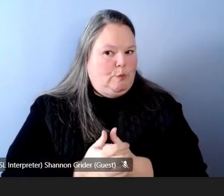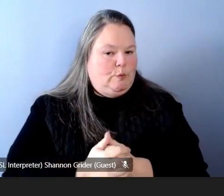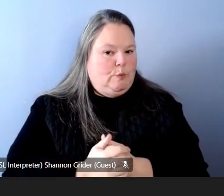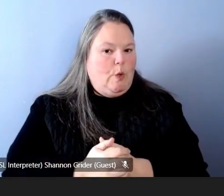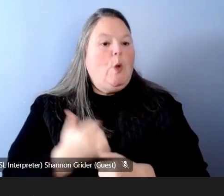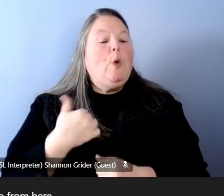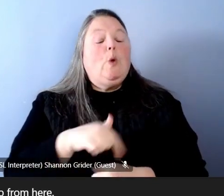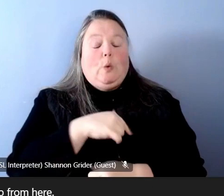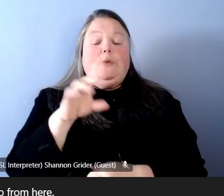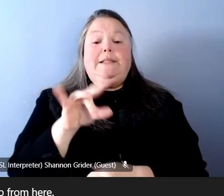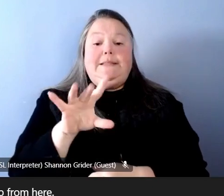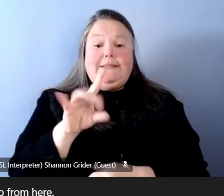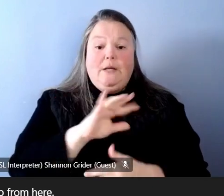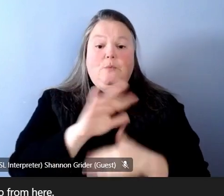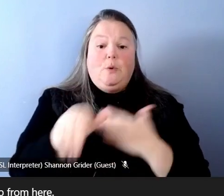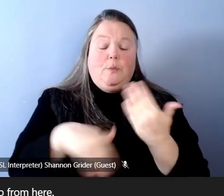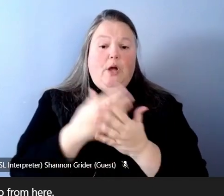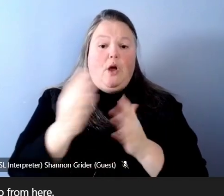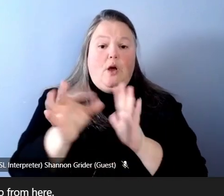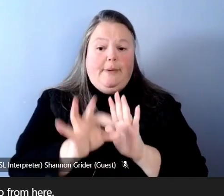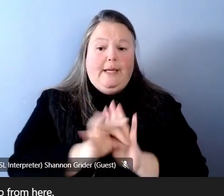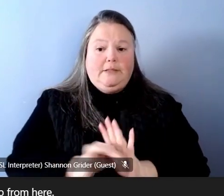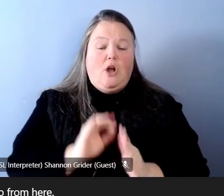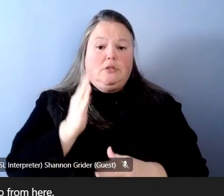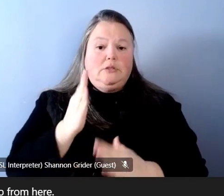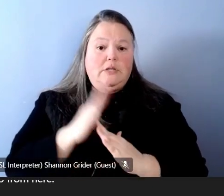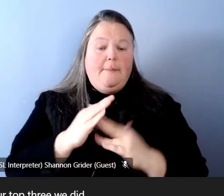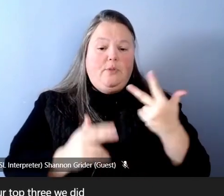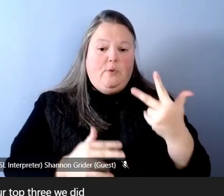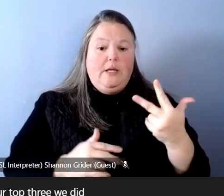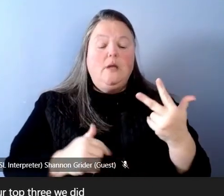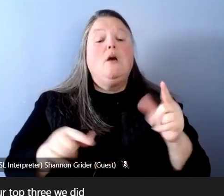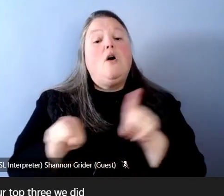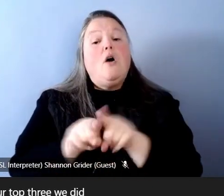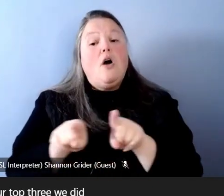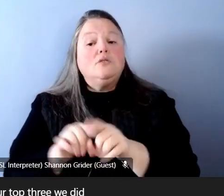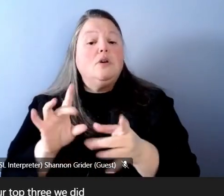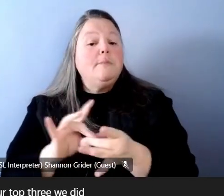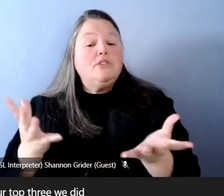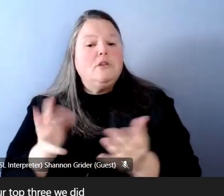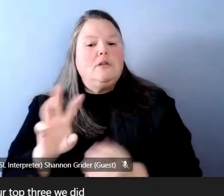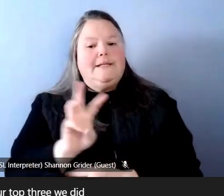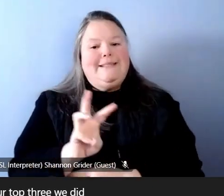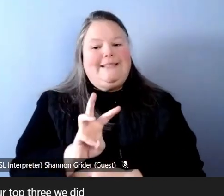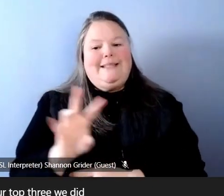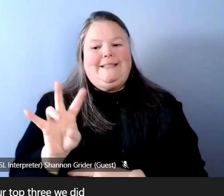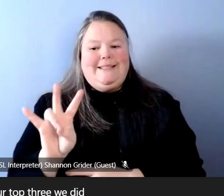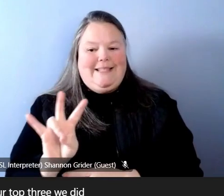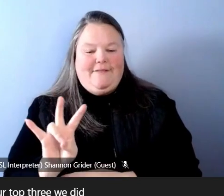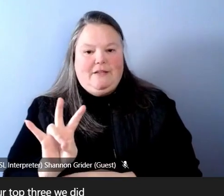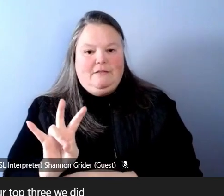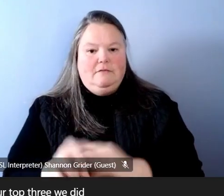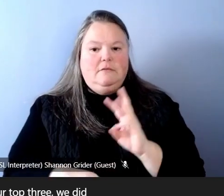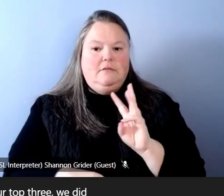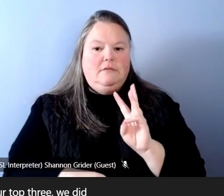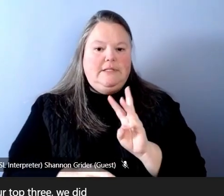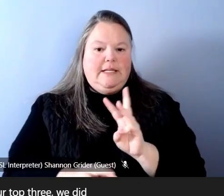We did, when we were all choosing our top three, we did mention 6 and 7. A few of us mentioned 6 and 7.